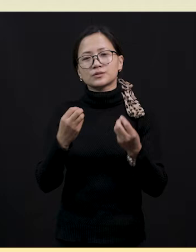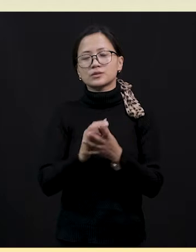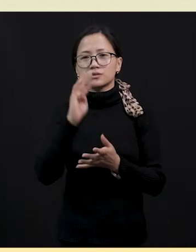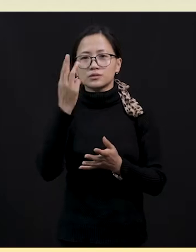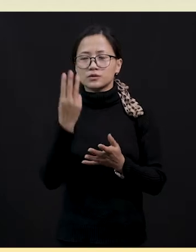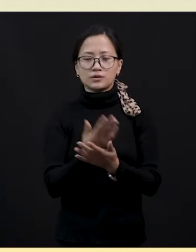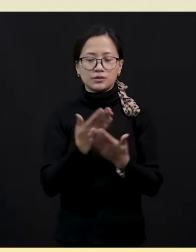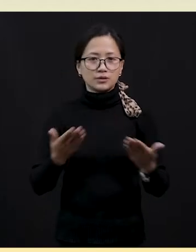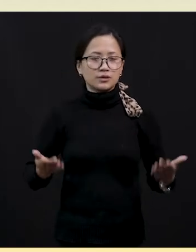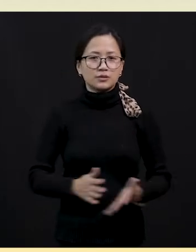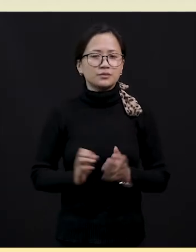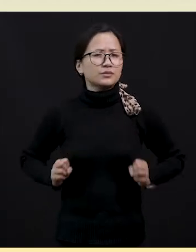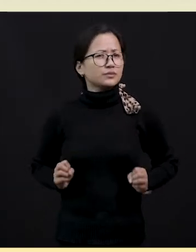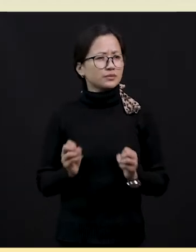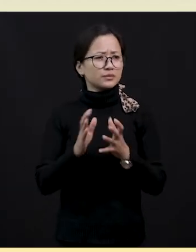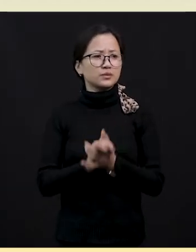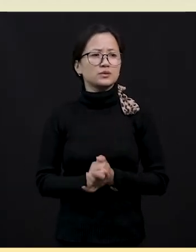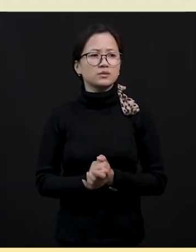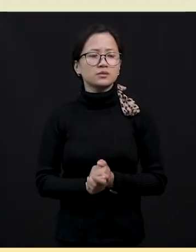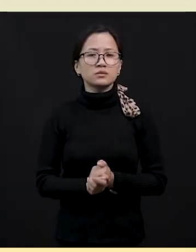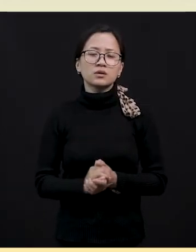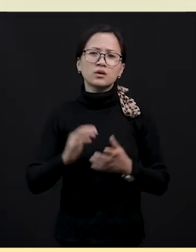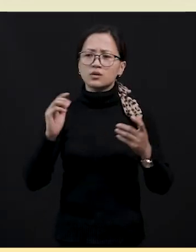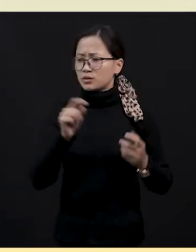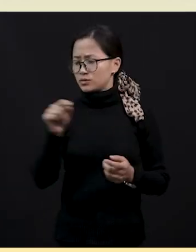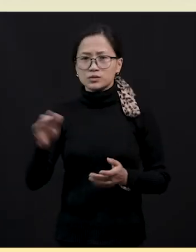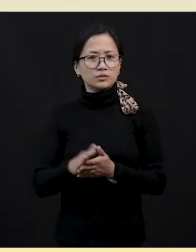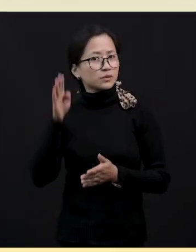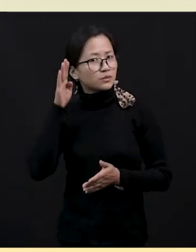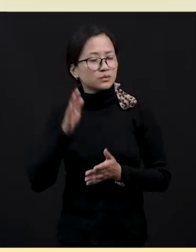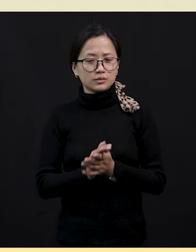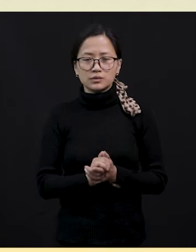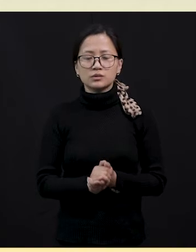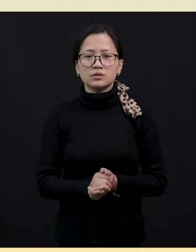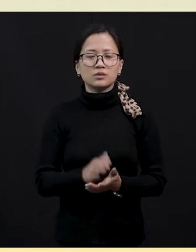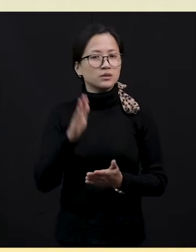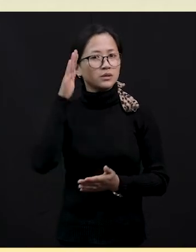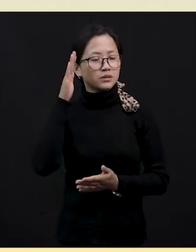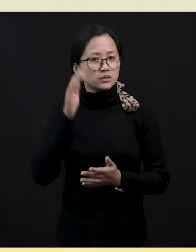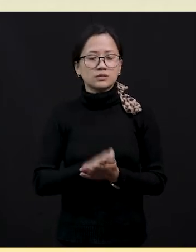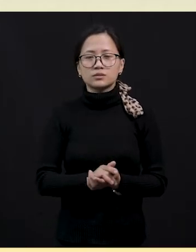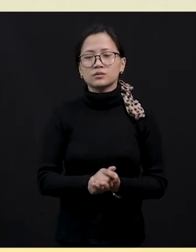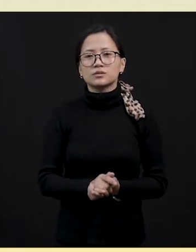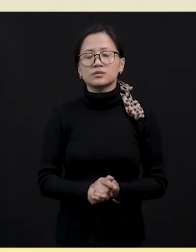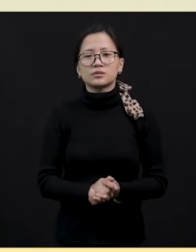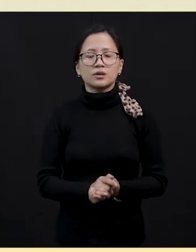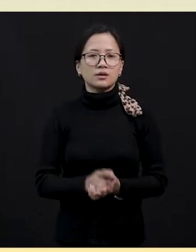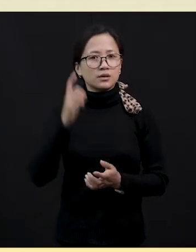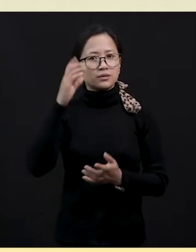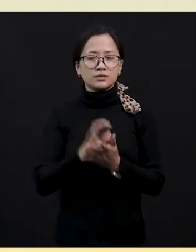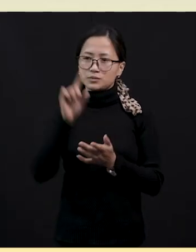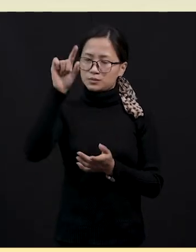the right time to begin something, which people should he listen to, and what is the most important thing for him